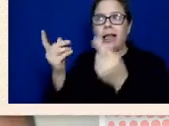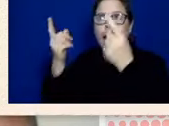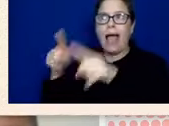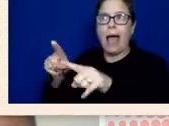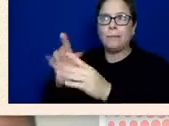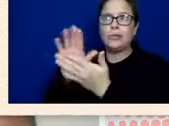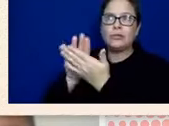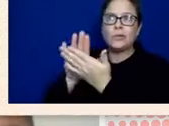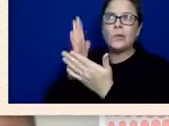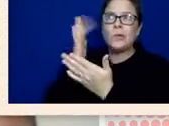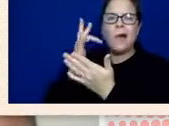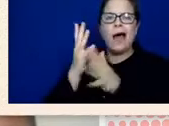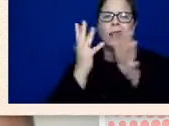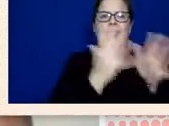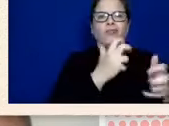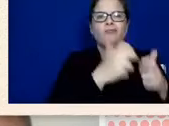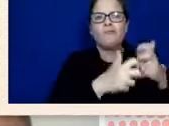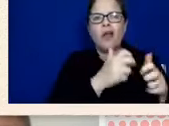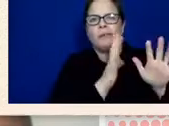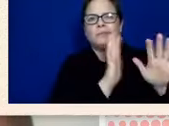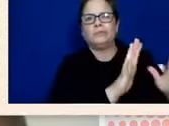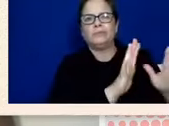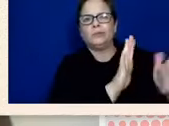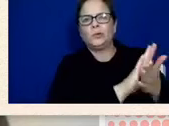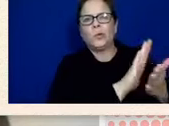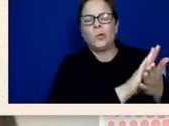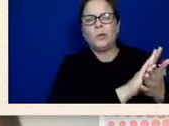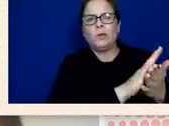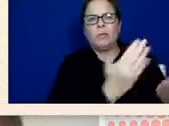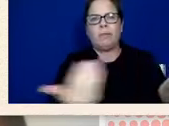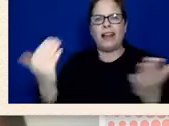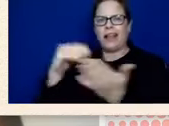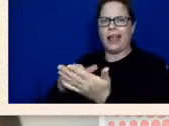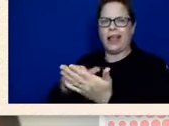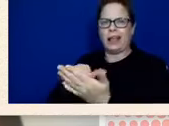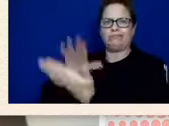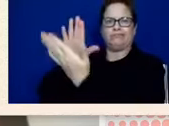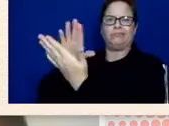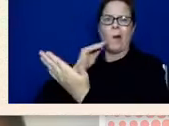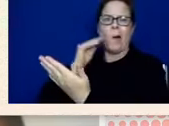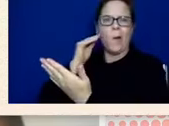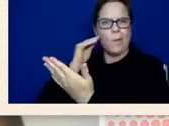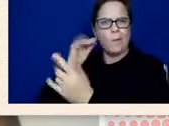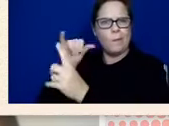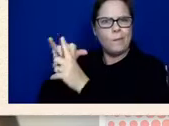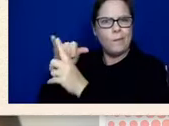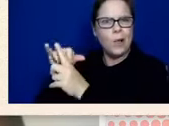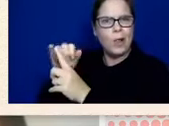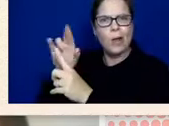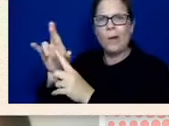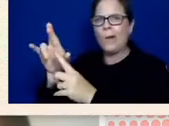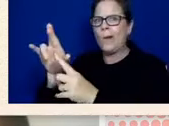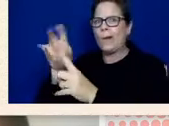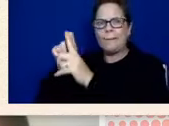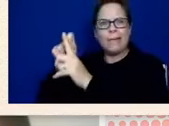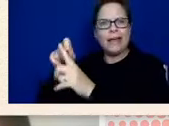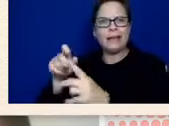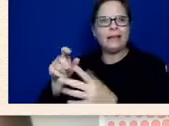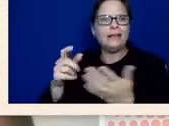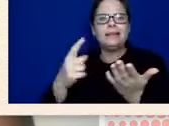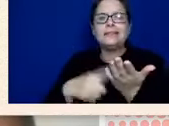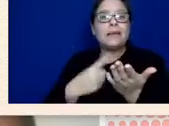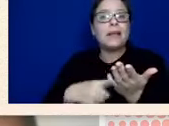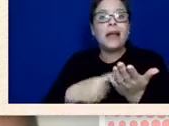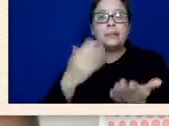constant harassment and bullying at home, you guys may not see it that way. You or Gami may not see it that way. Sometimes Nathan may not see it that